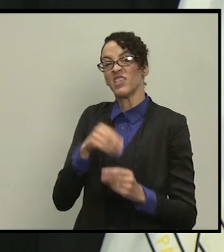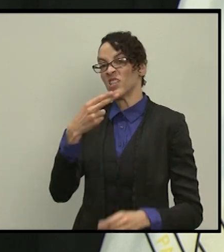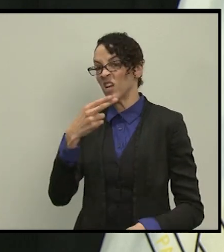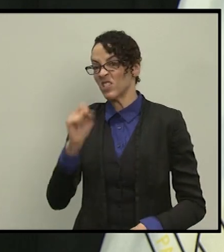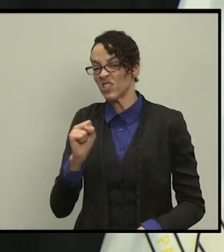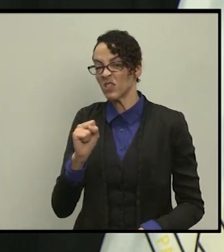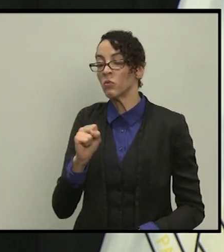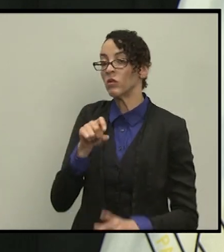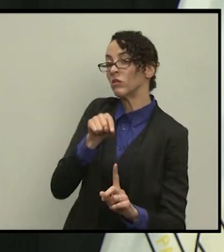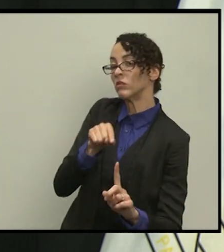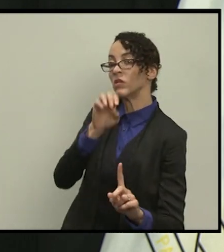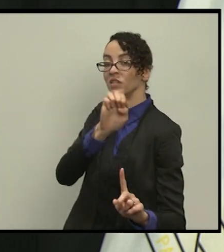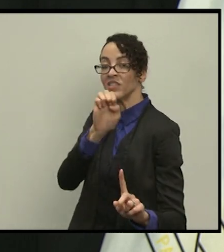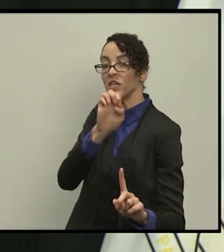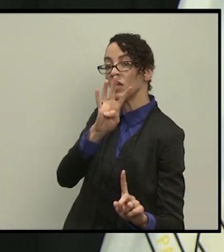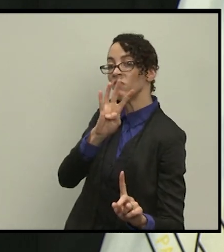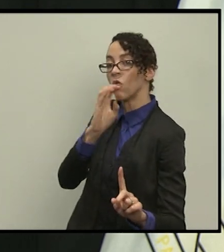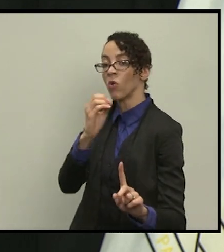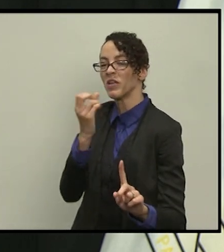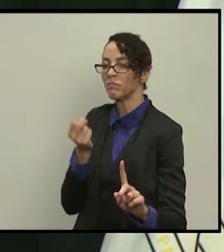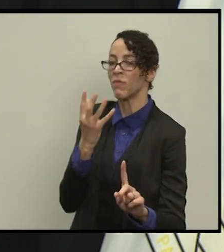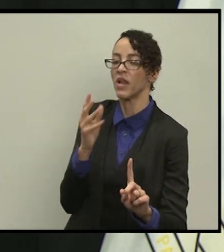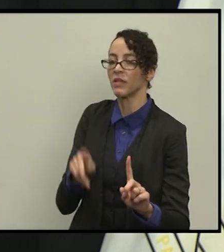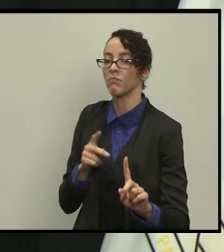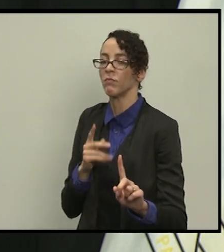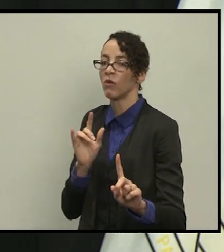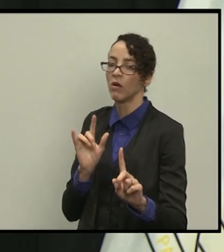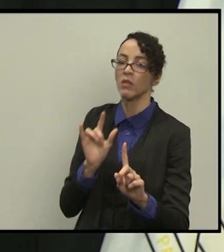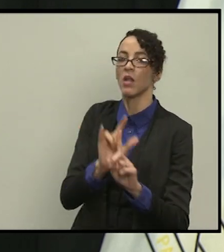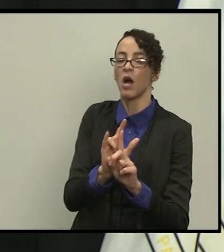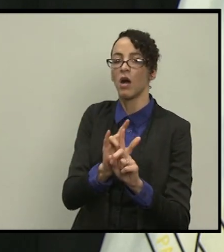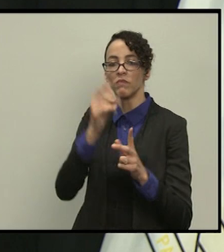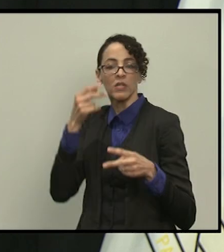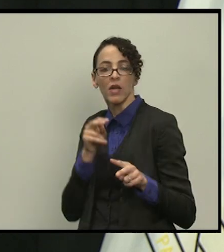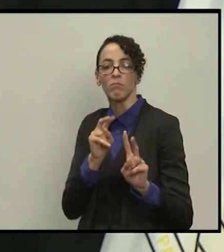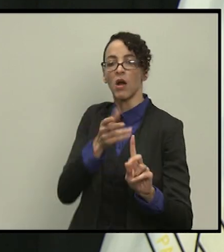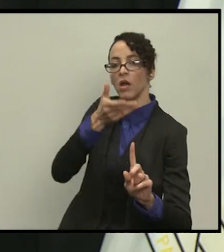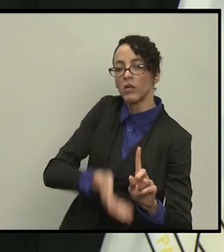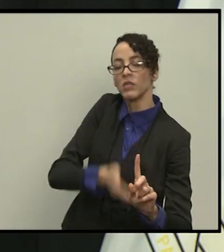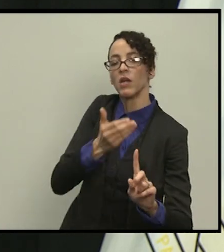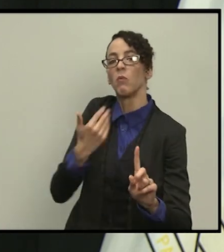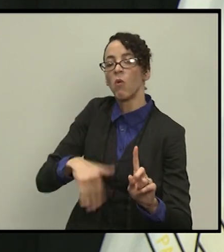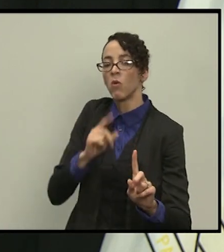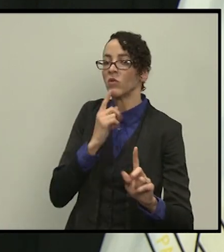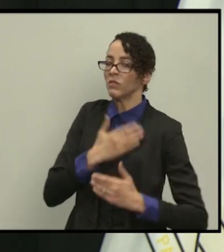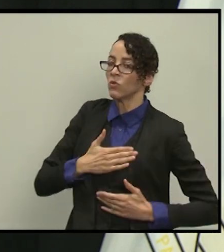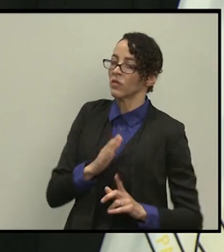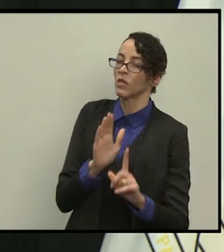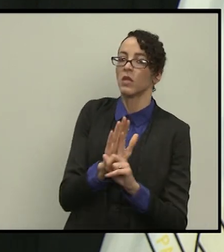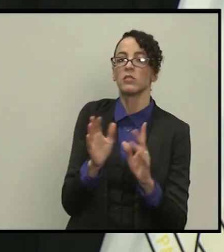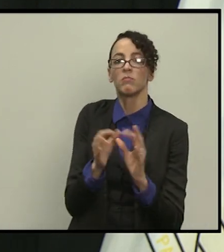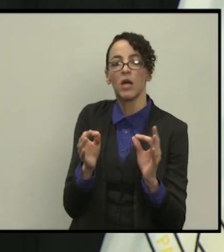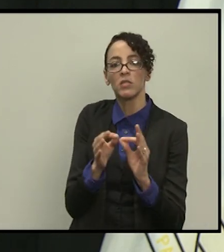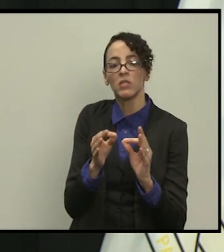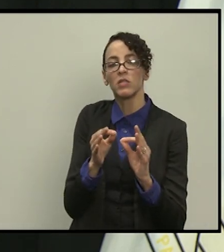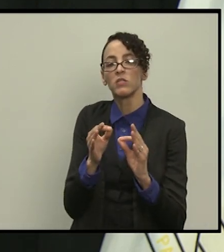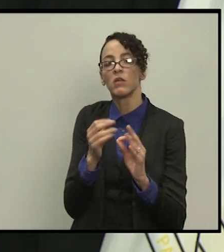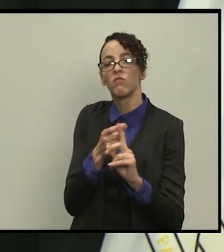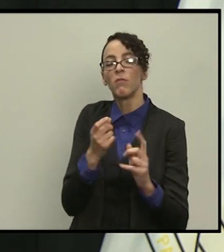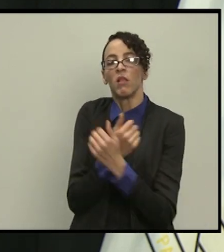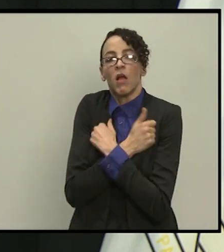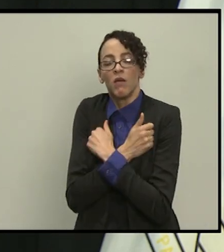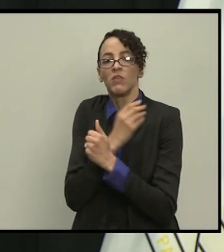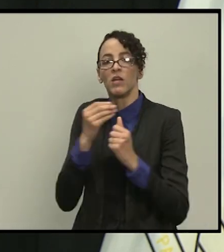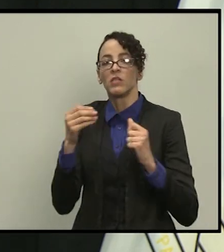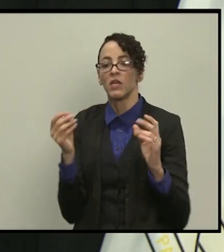admired him. And we appreciate his message of love and his expression to ask people to stay at home this